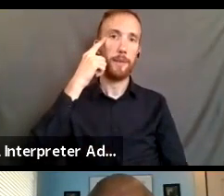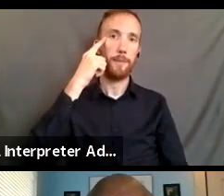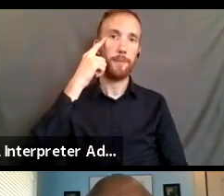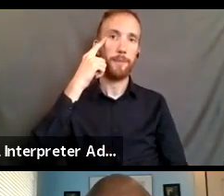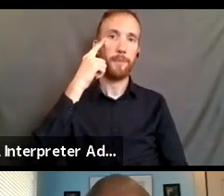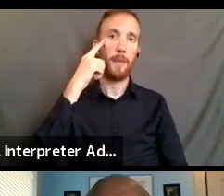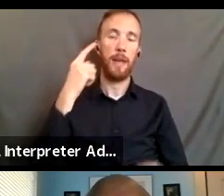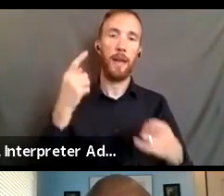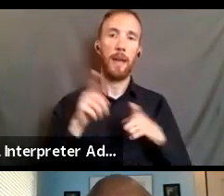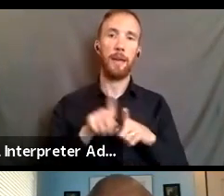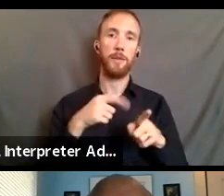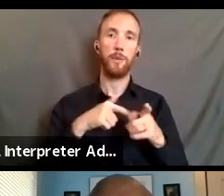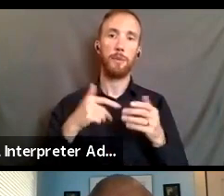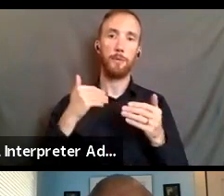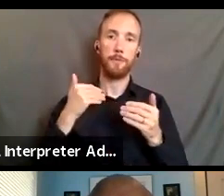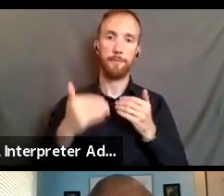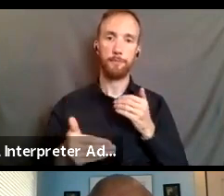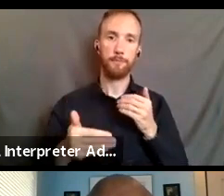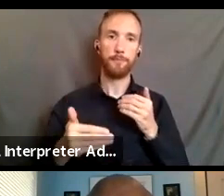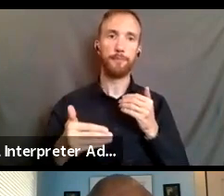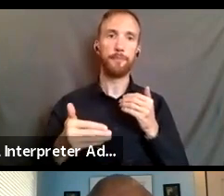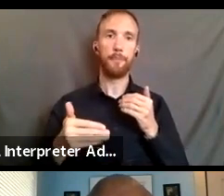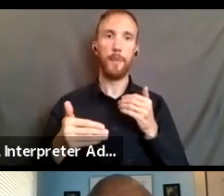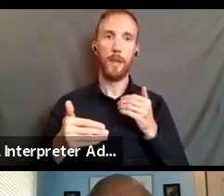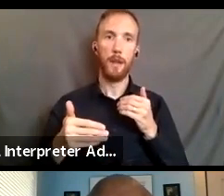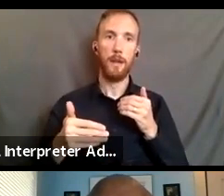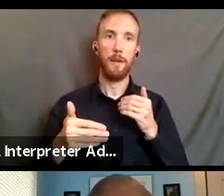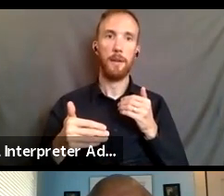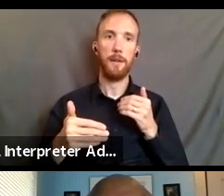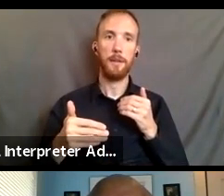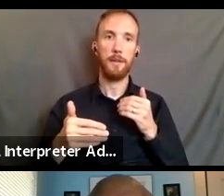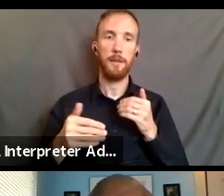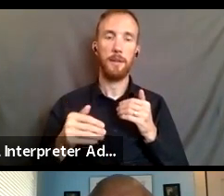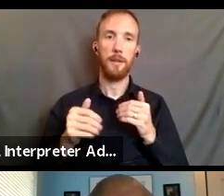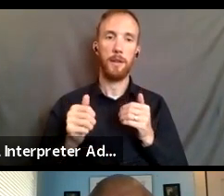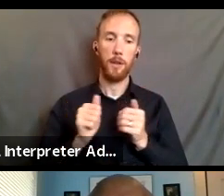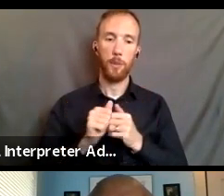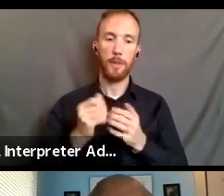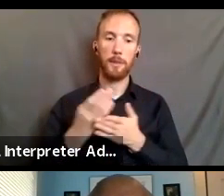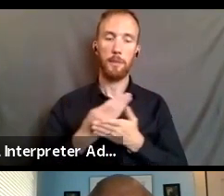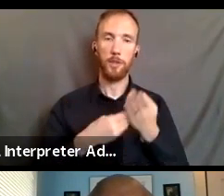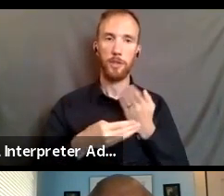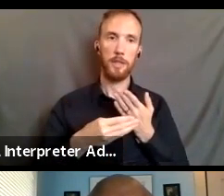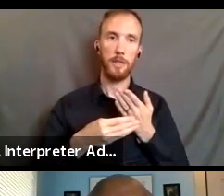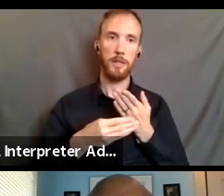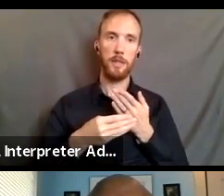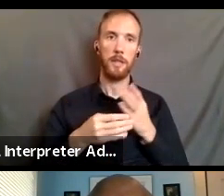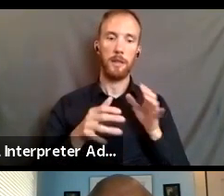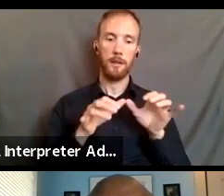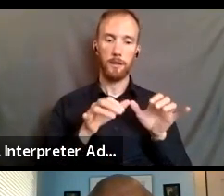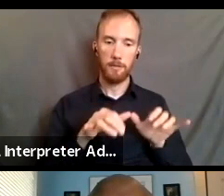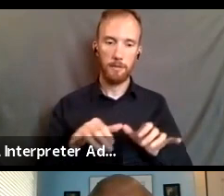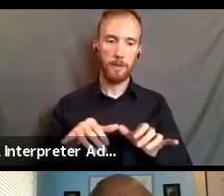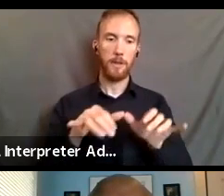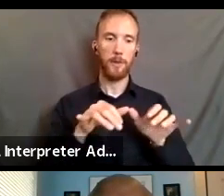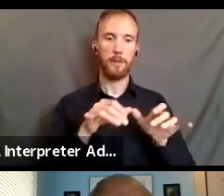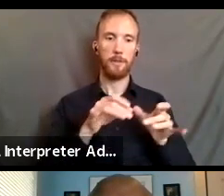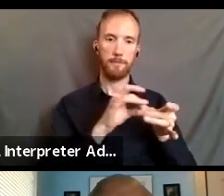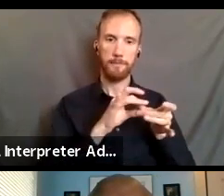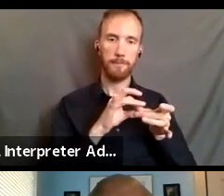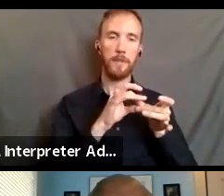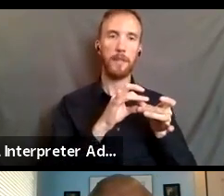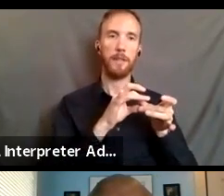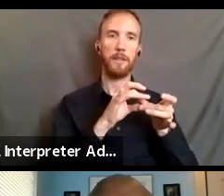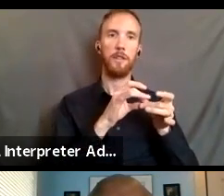we go forward uh in this investments a coherent portfolio strategy that looks at both the operating